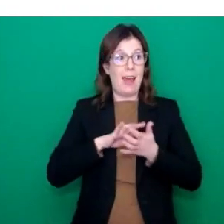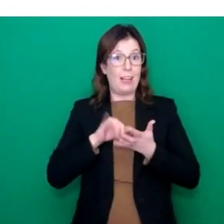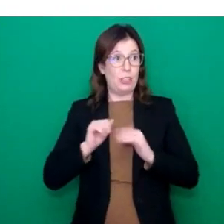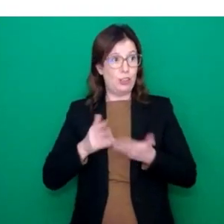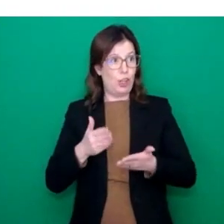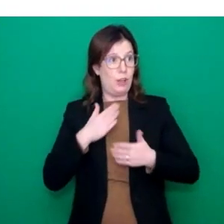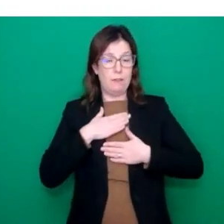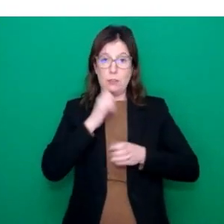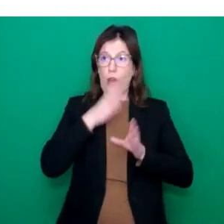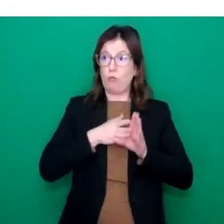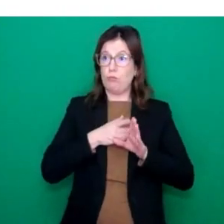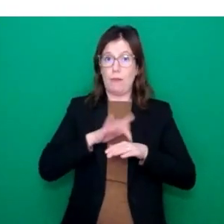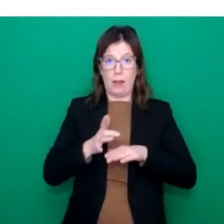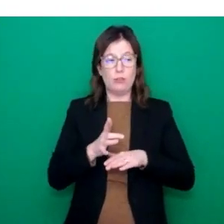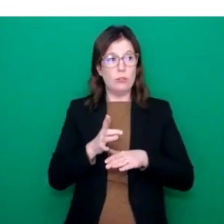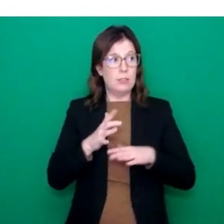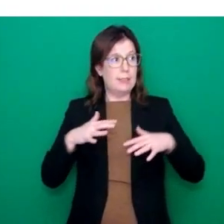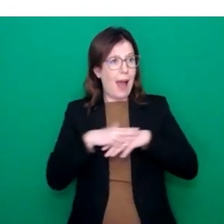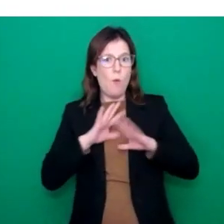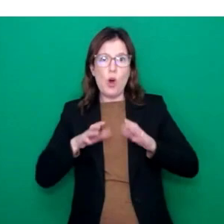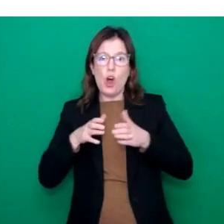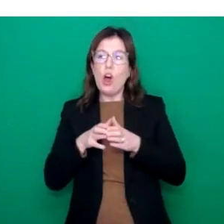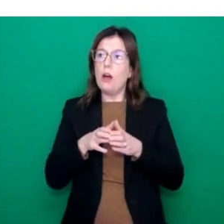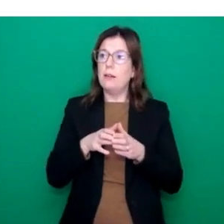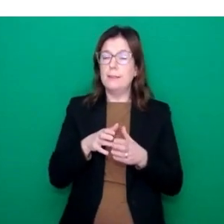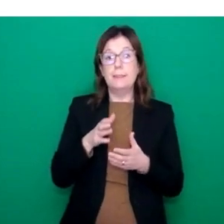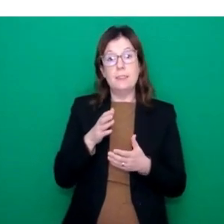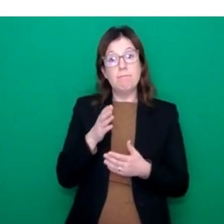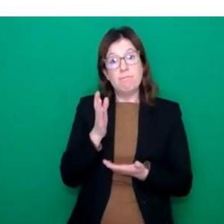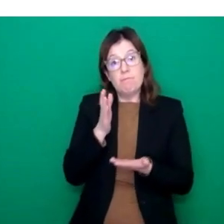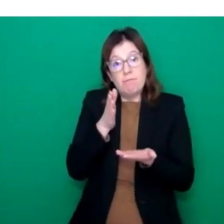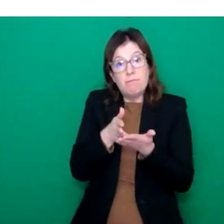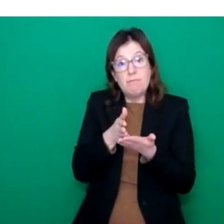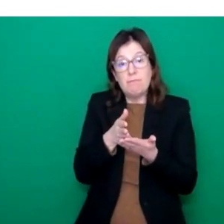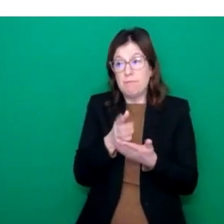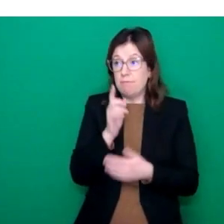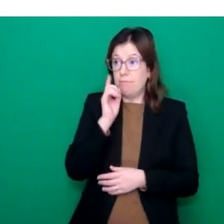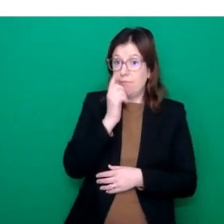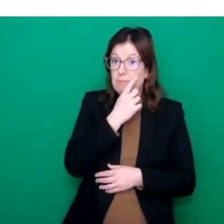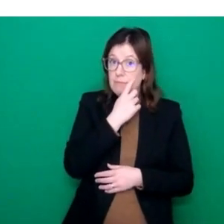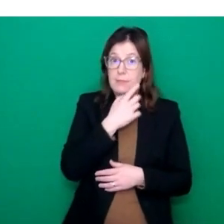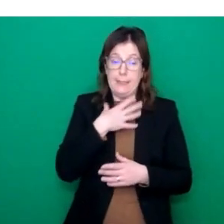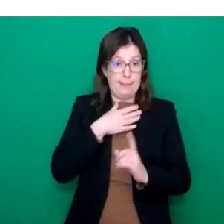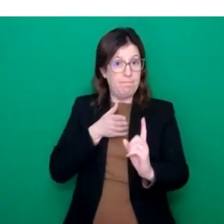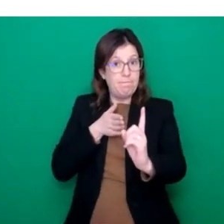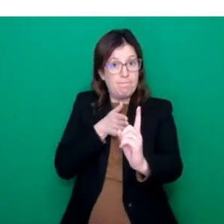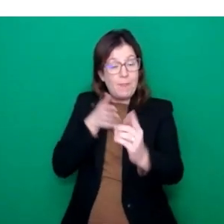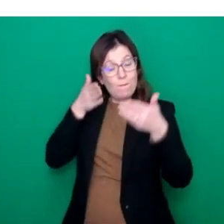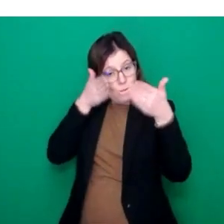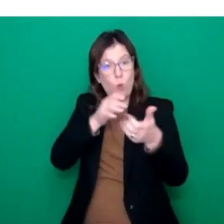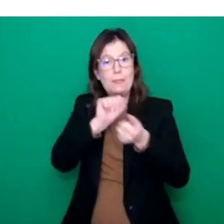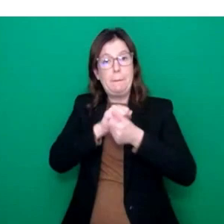and in the psychological professions network, and definitely highlights, I suppose, the importance of our keeping on focusing on this area of